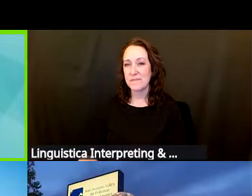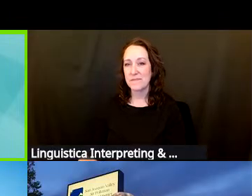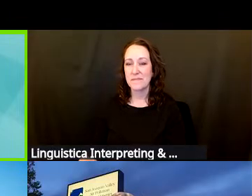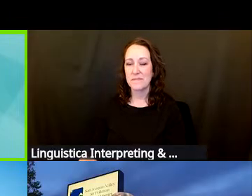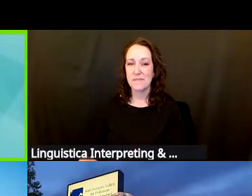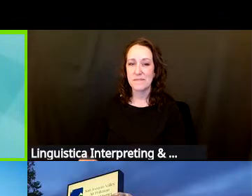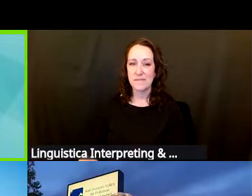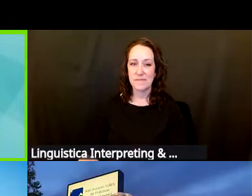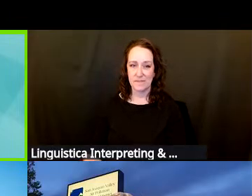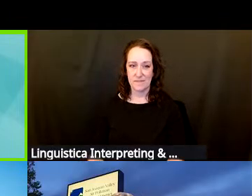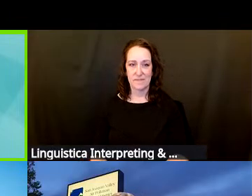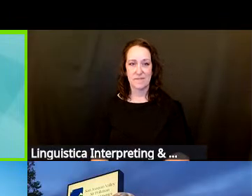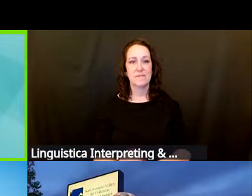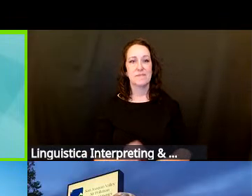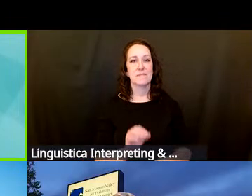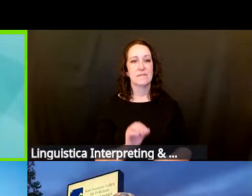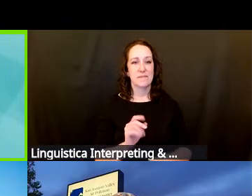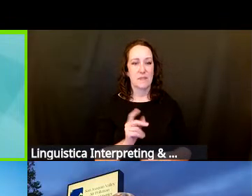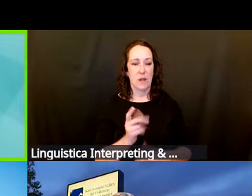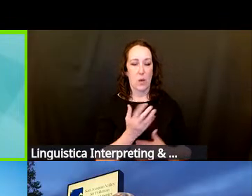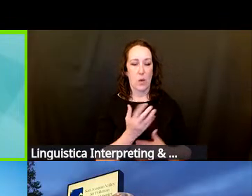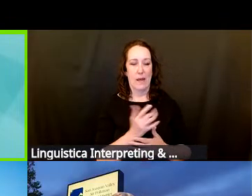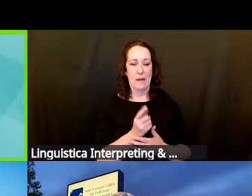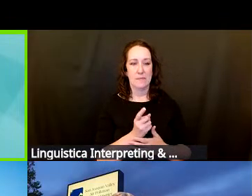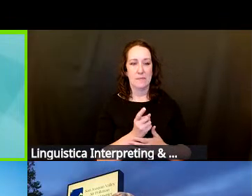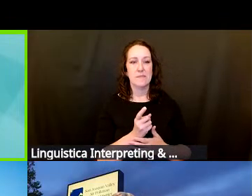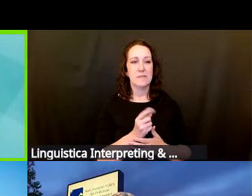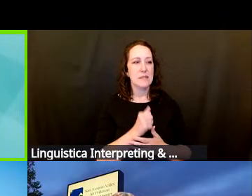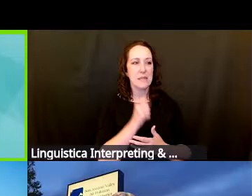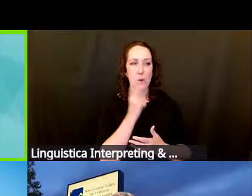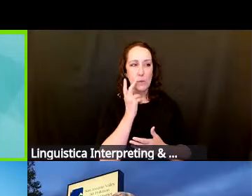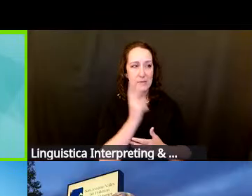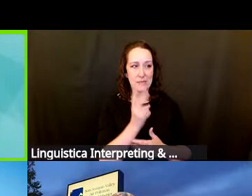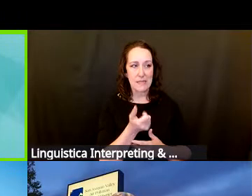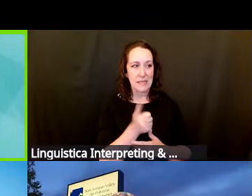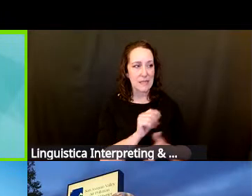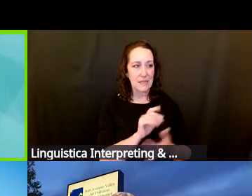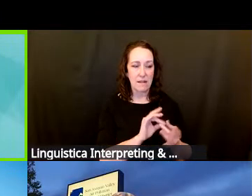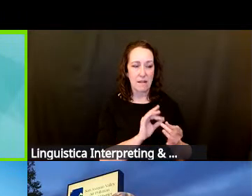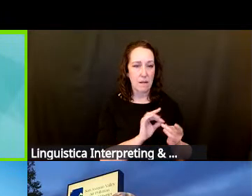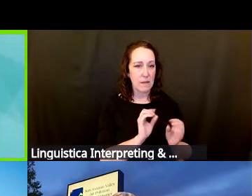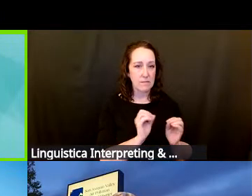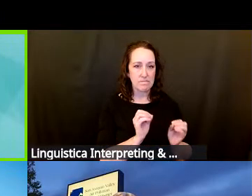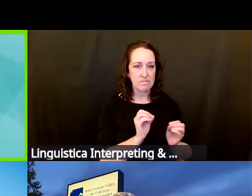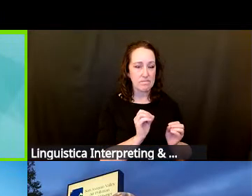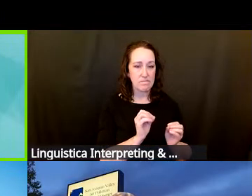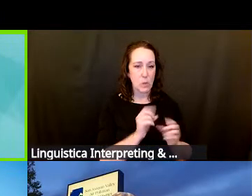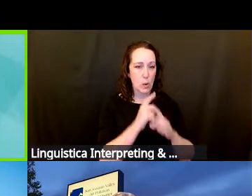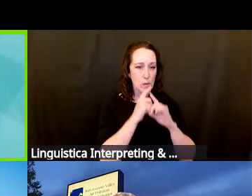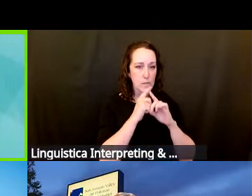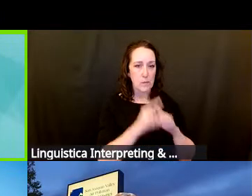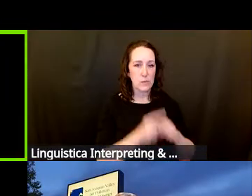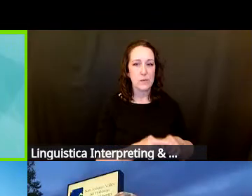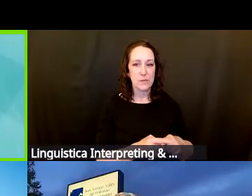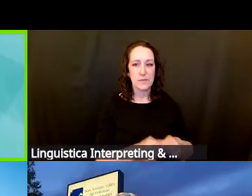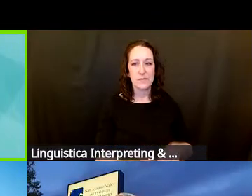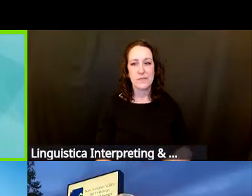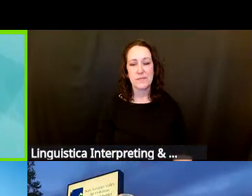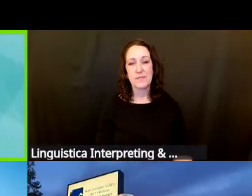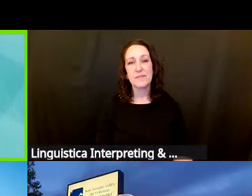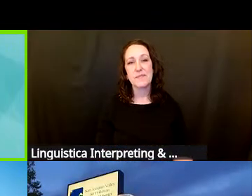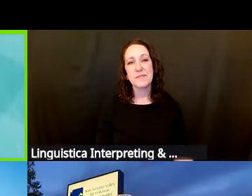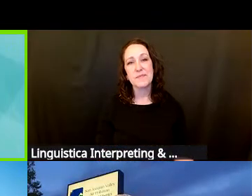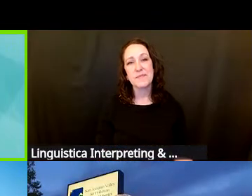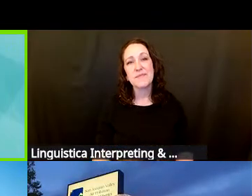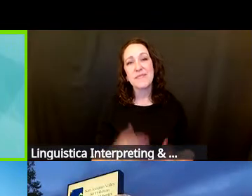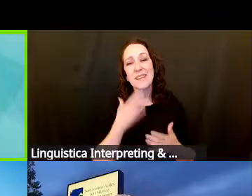So we'll give it a minute, but not seeing any comments or anyone coming off mute. We thank